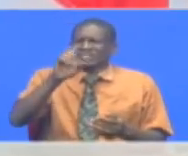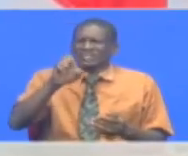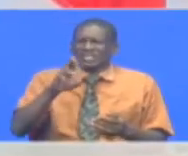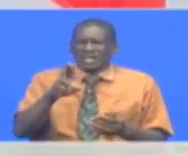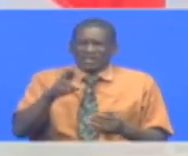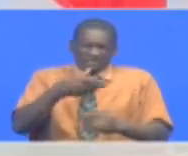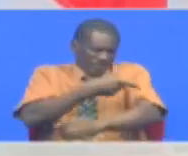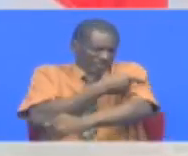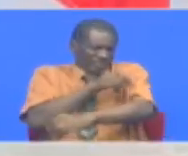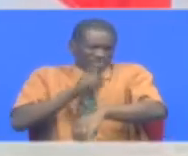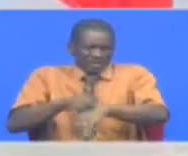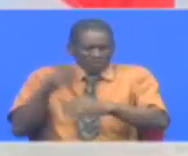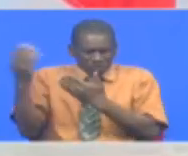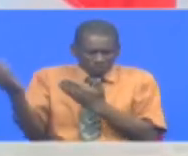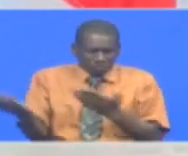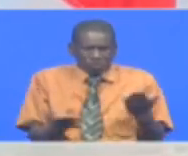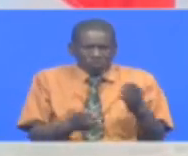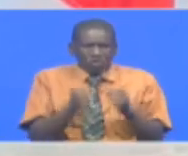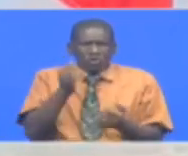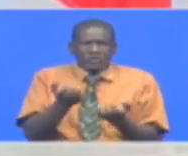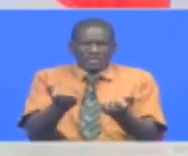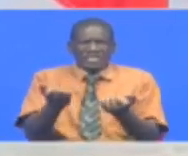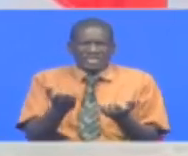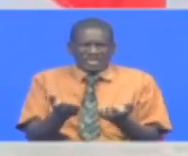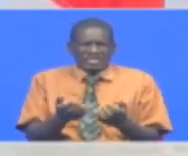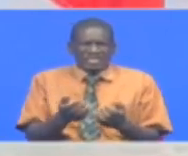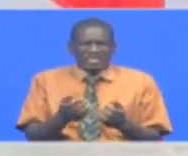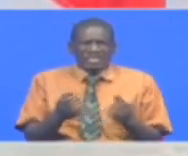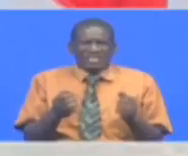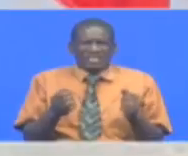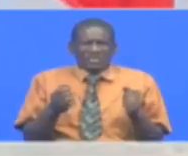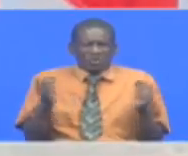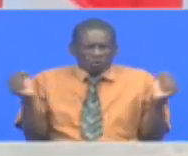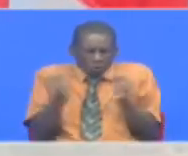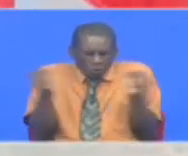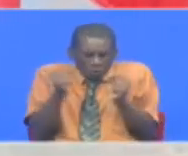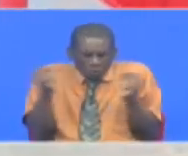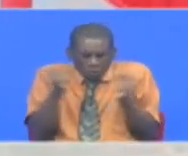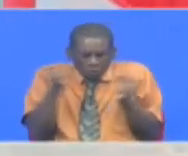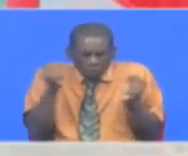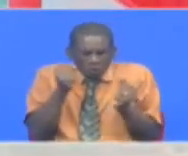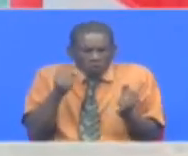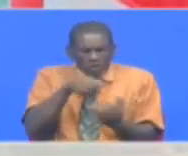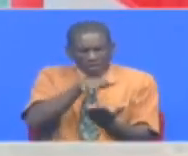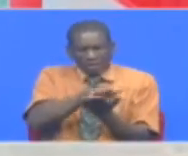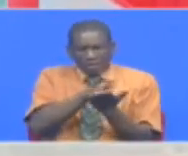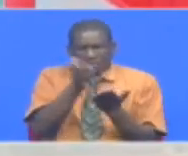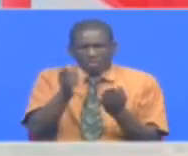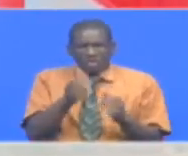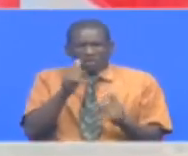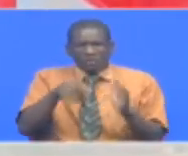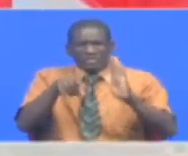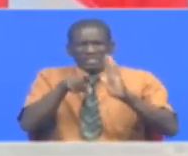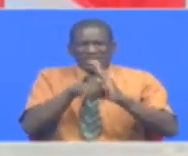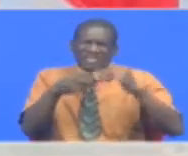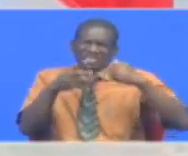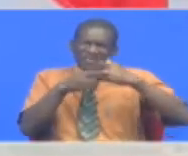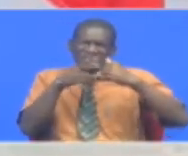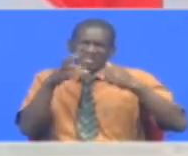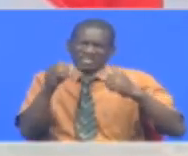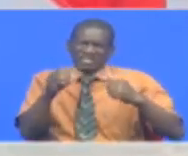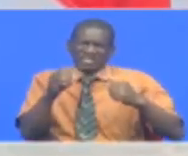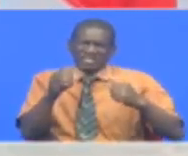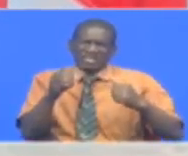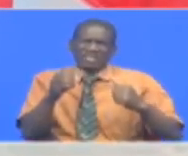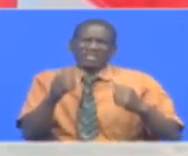it comes, which requires the ultra cold chain storage, which is negative 70